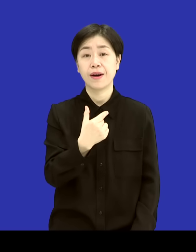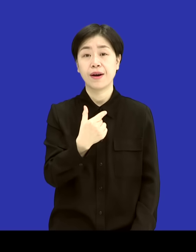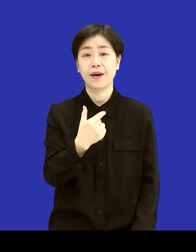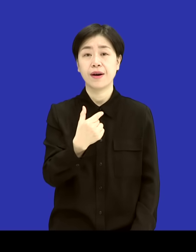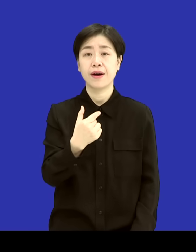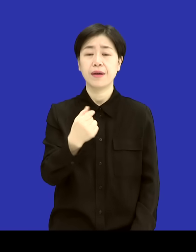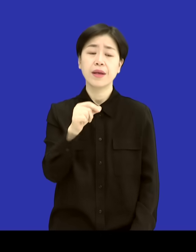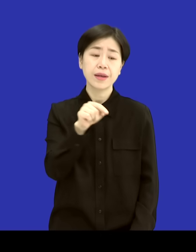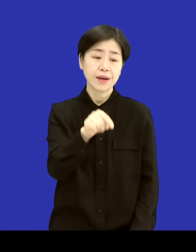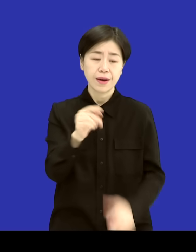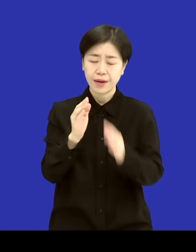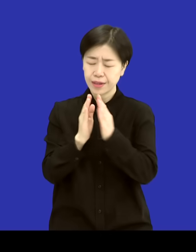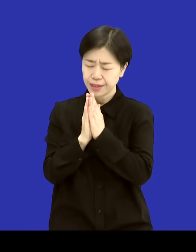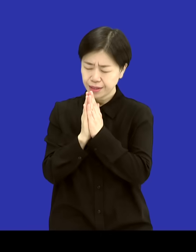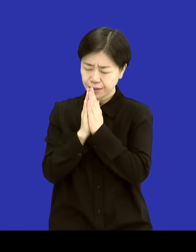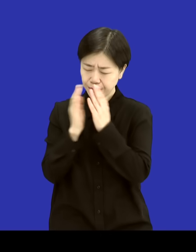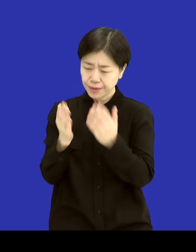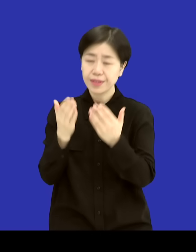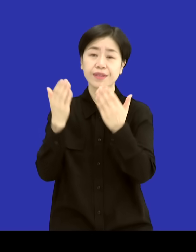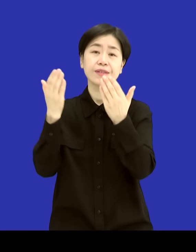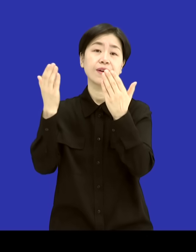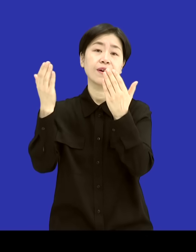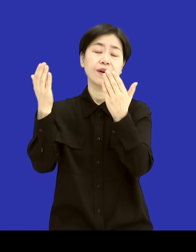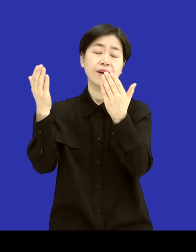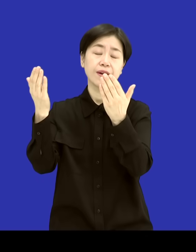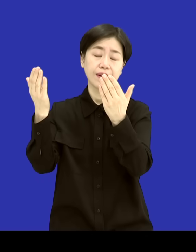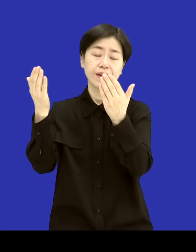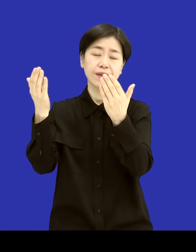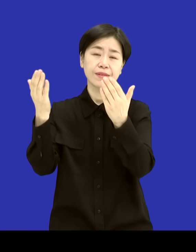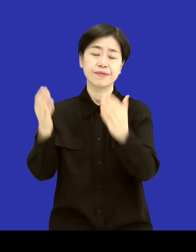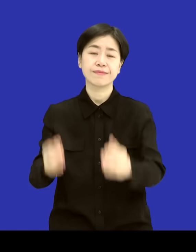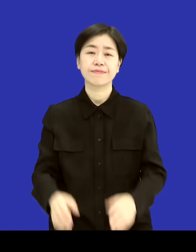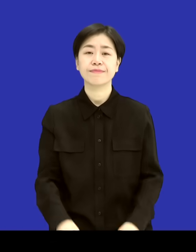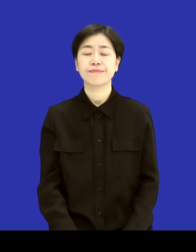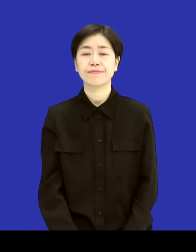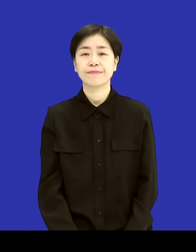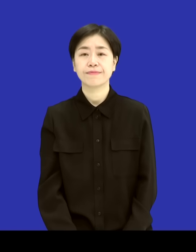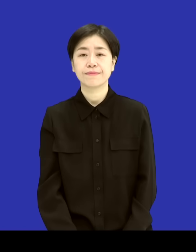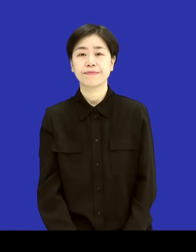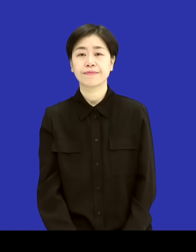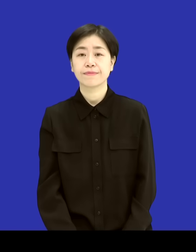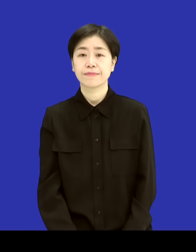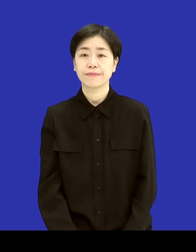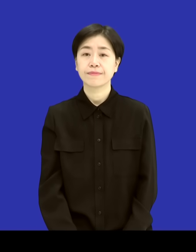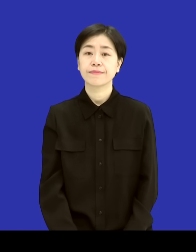Let this be our prayer,